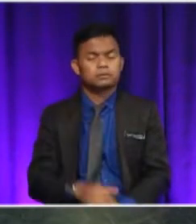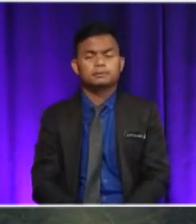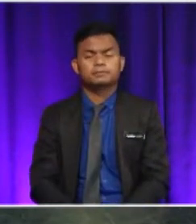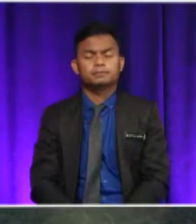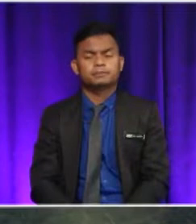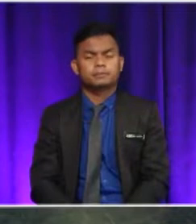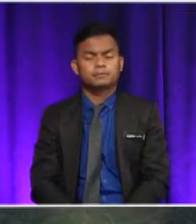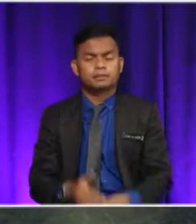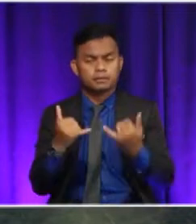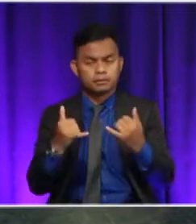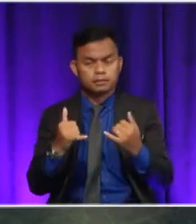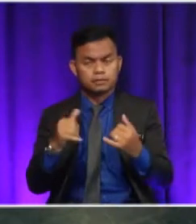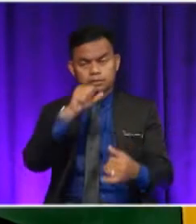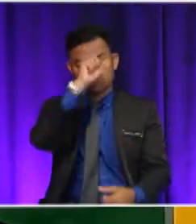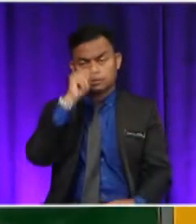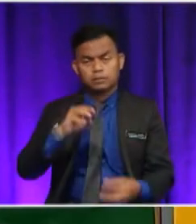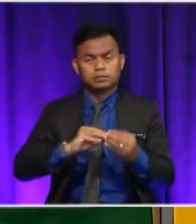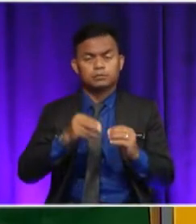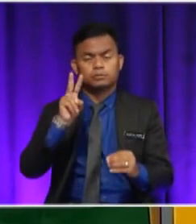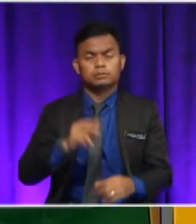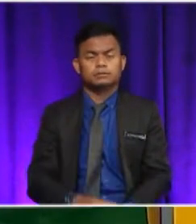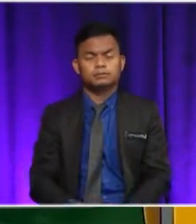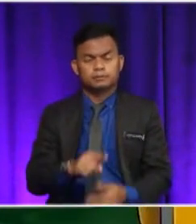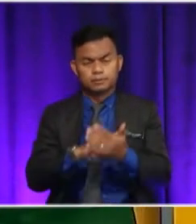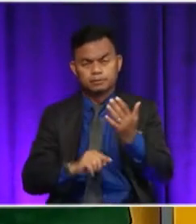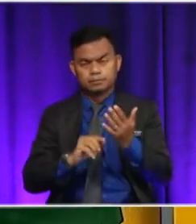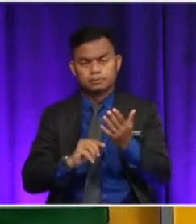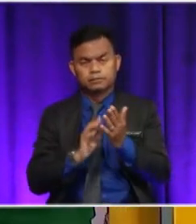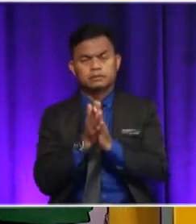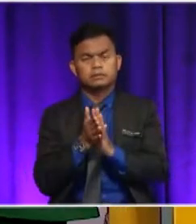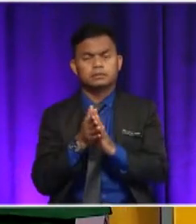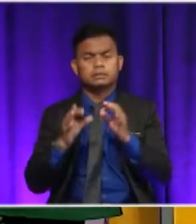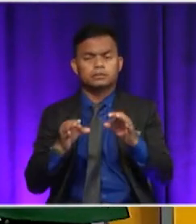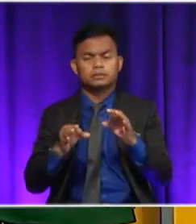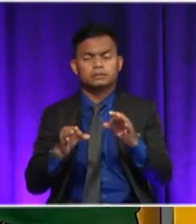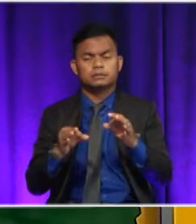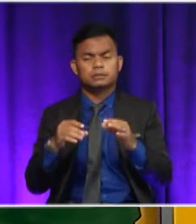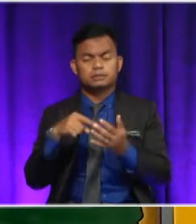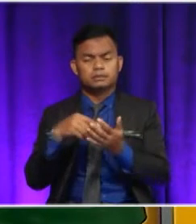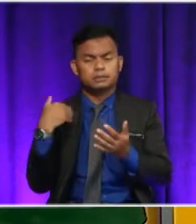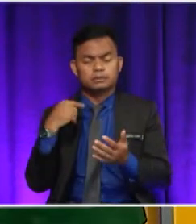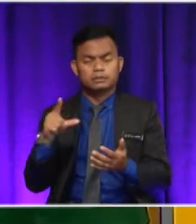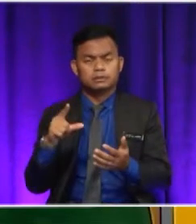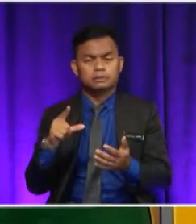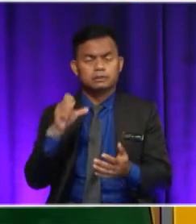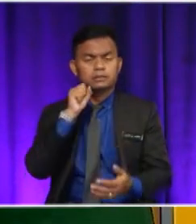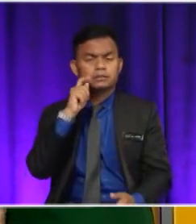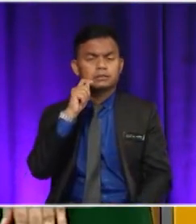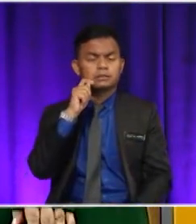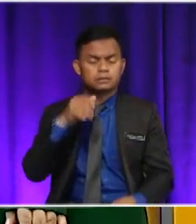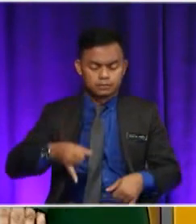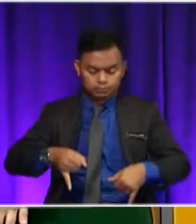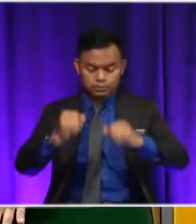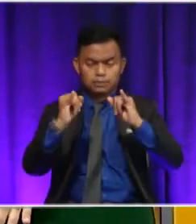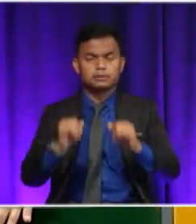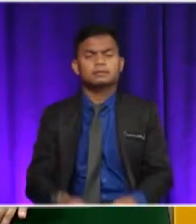2. What is not true about Stafford's journey? A, it took him longer than he expected.